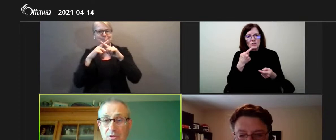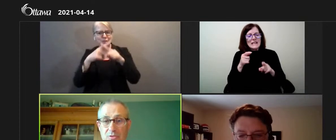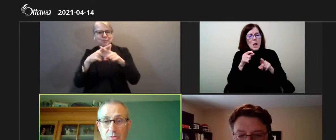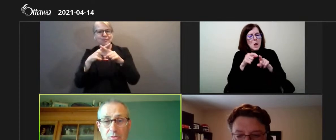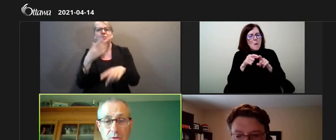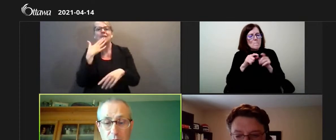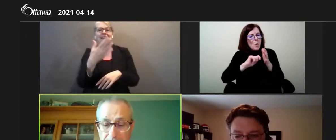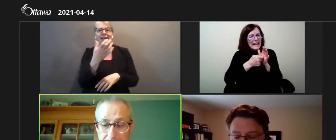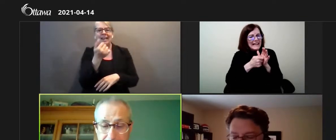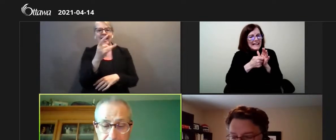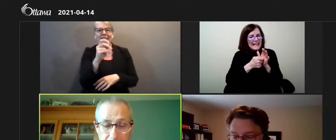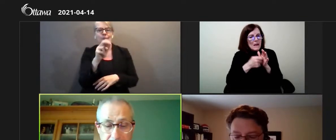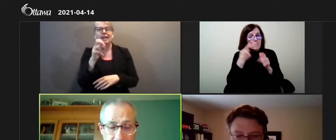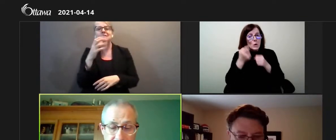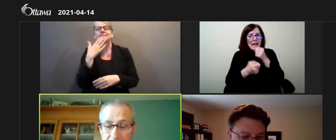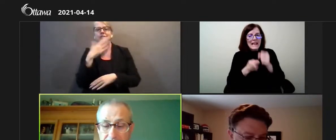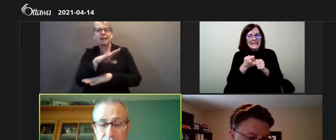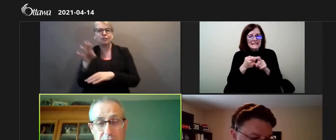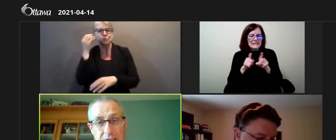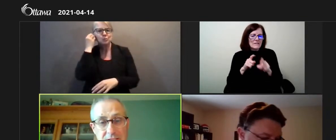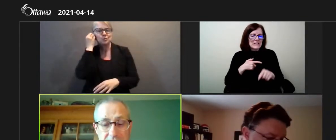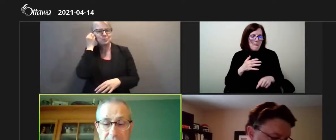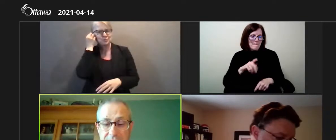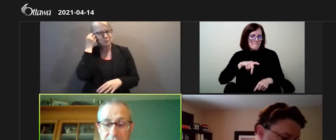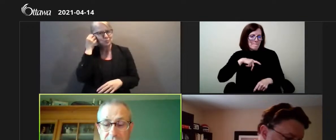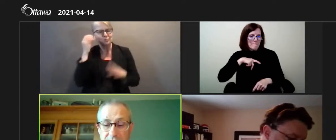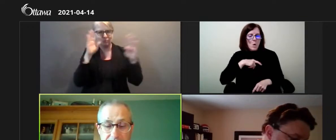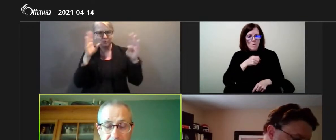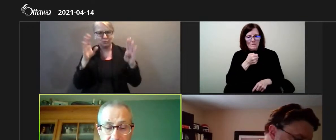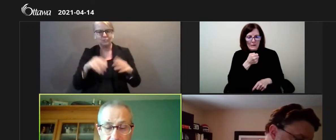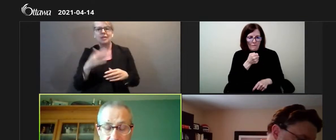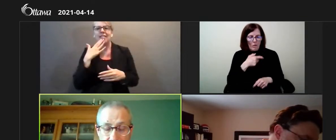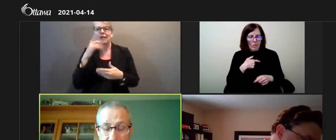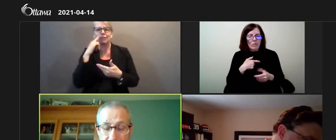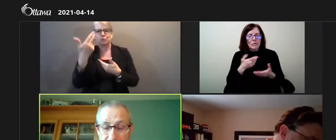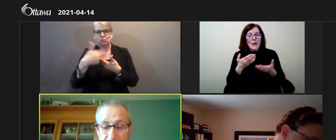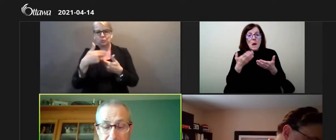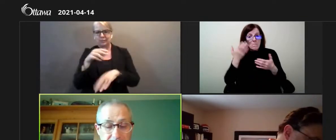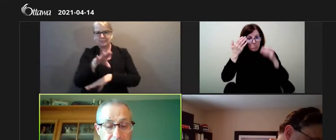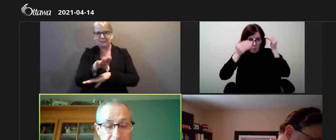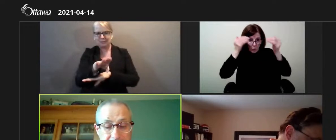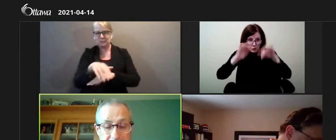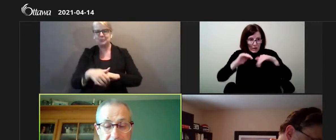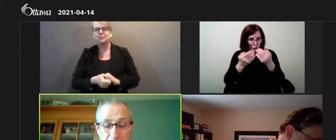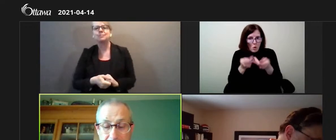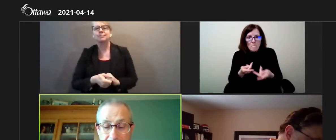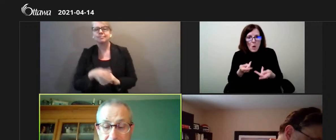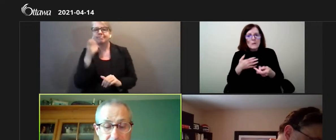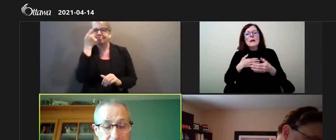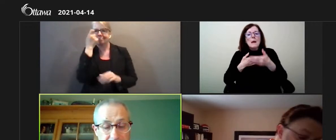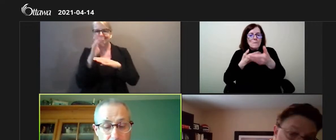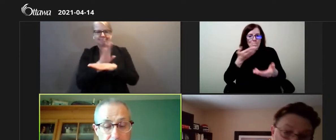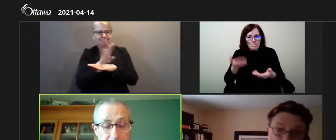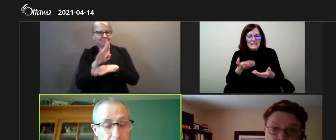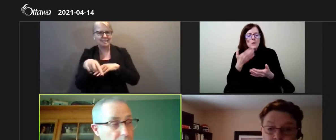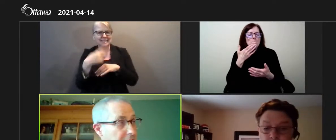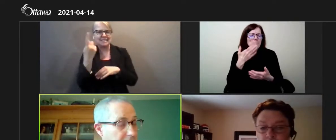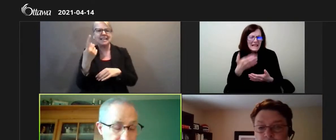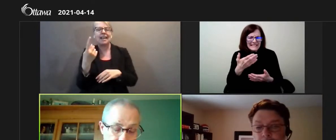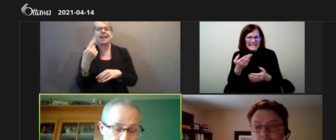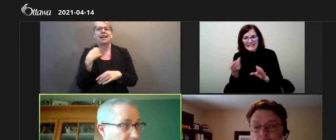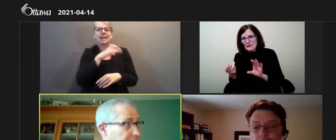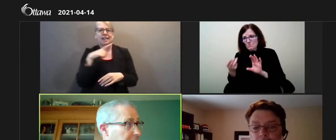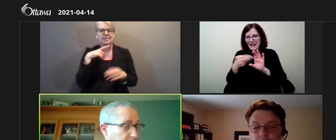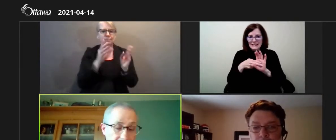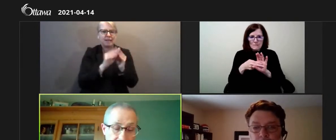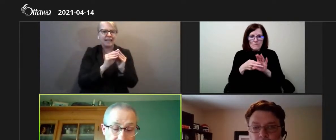afternoon. Bonjour, Quay. Thank you for joining us this afternoon. It's been a bit of a busy day. We had council this morning and